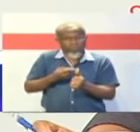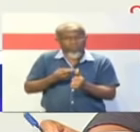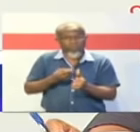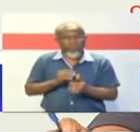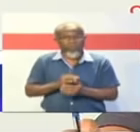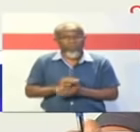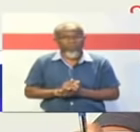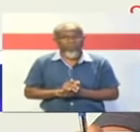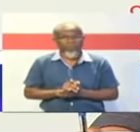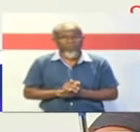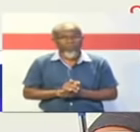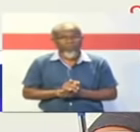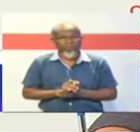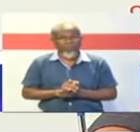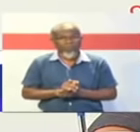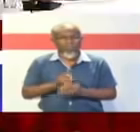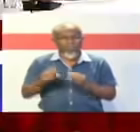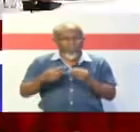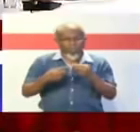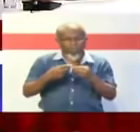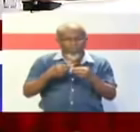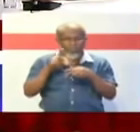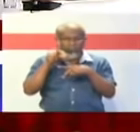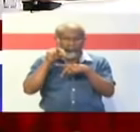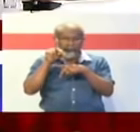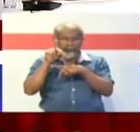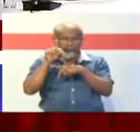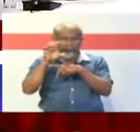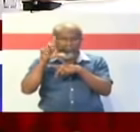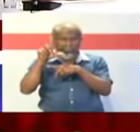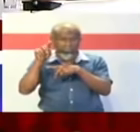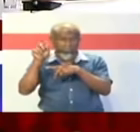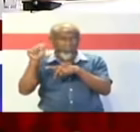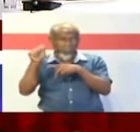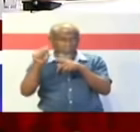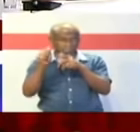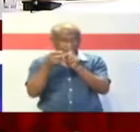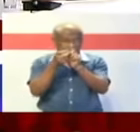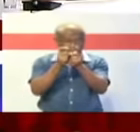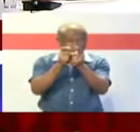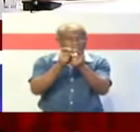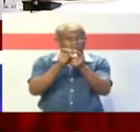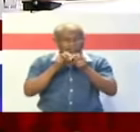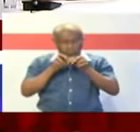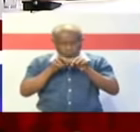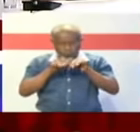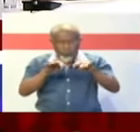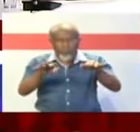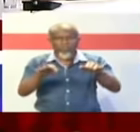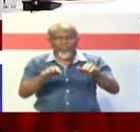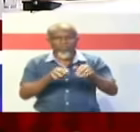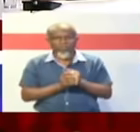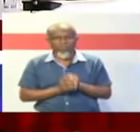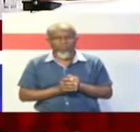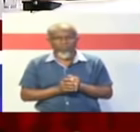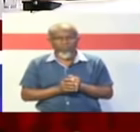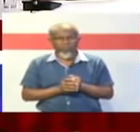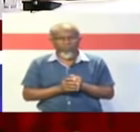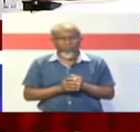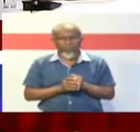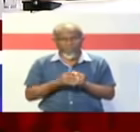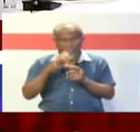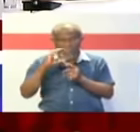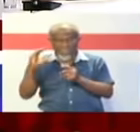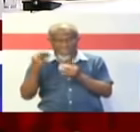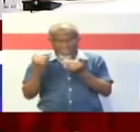is with regard to the Delta variant death. Professor Carrington just spoke about how